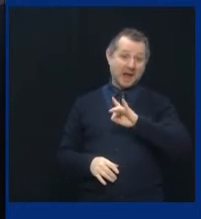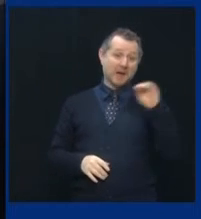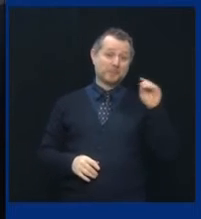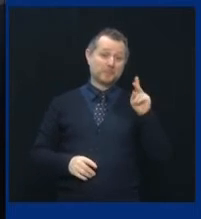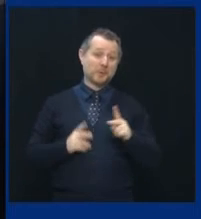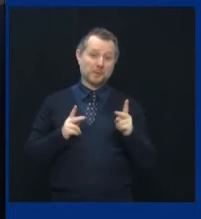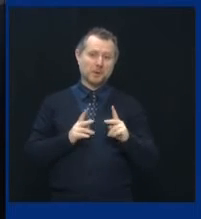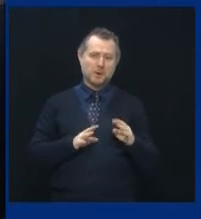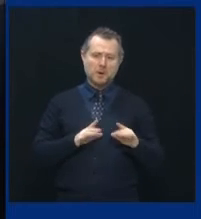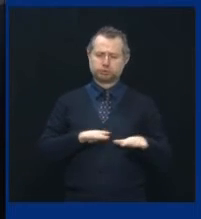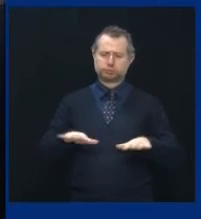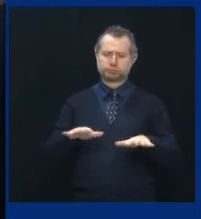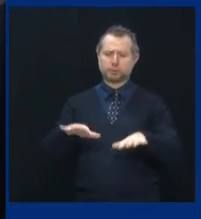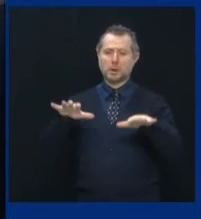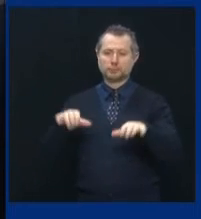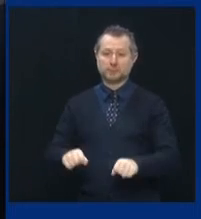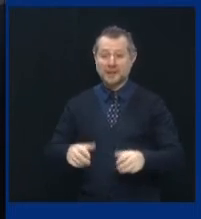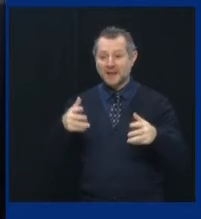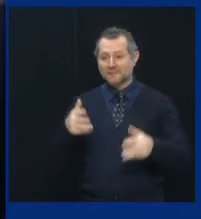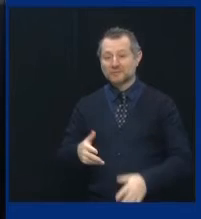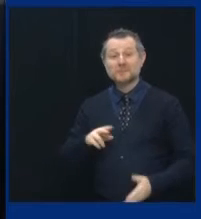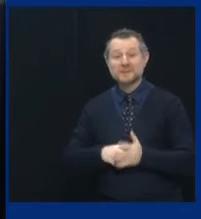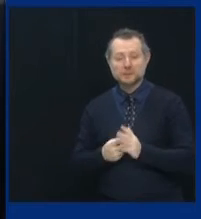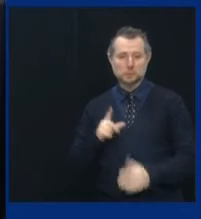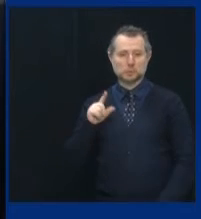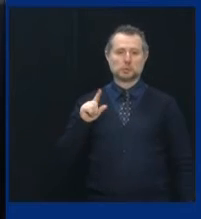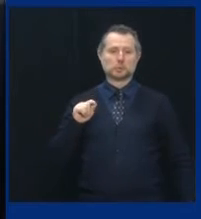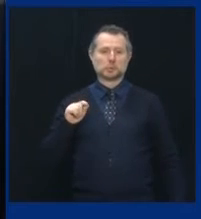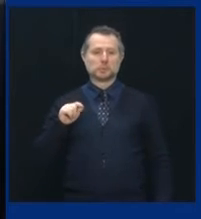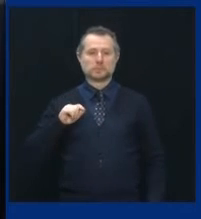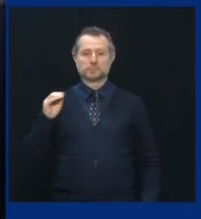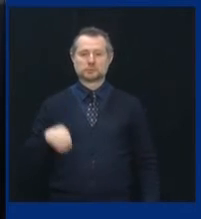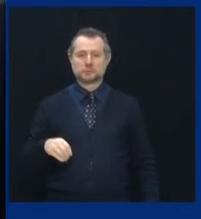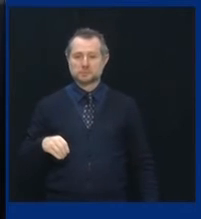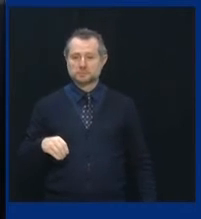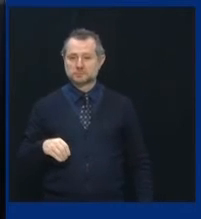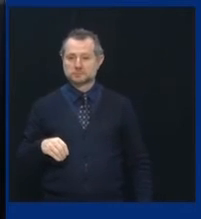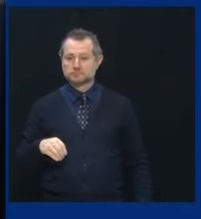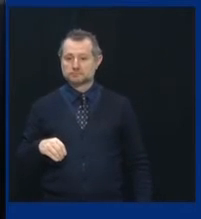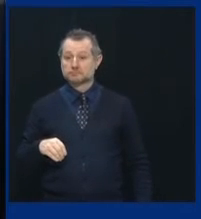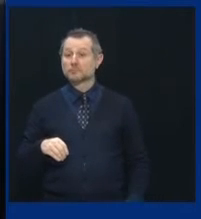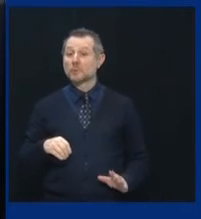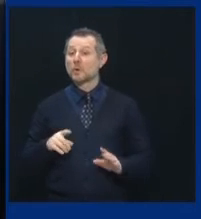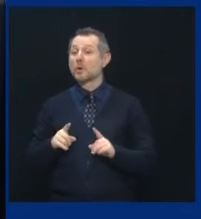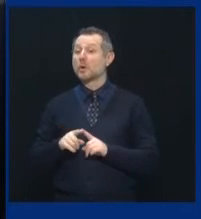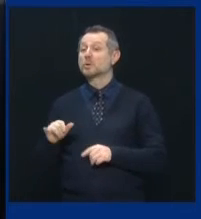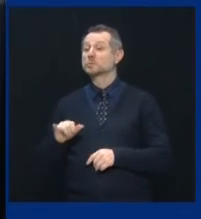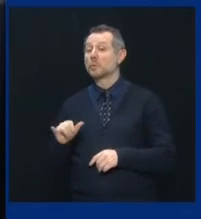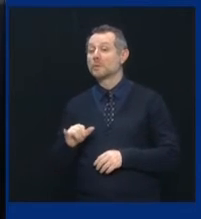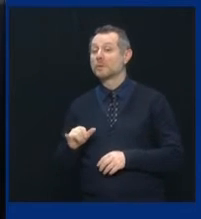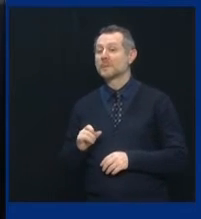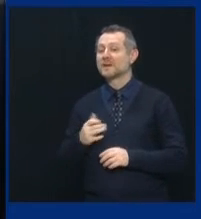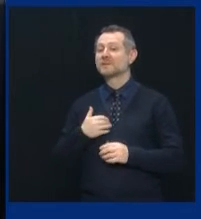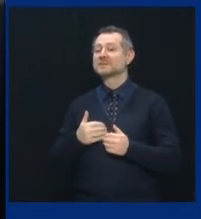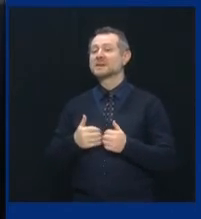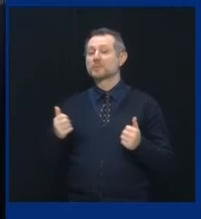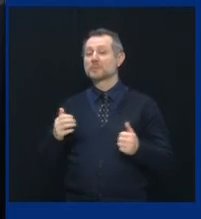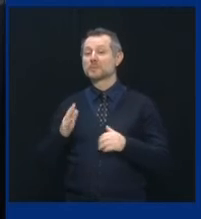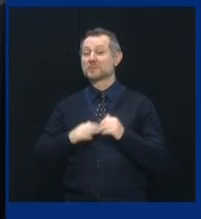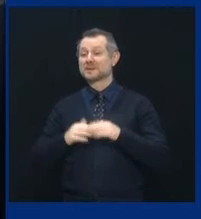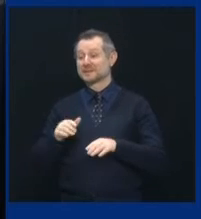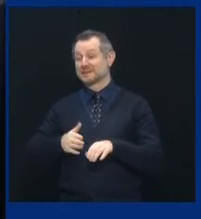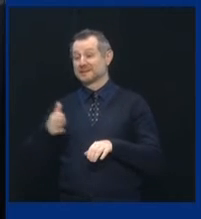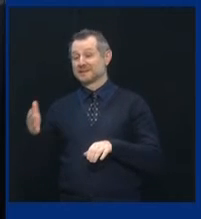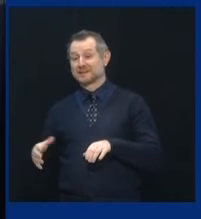in those beds, so I have a 20% capacity. But I also have an ambulatory center, and